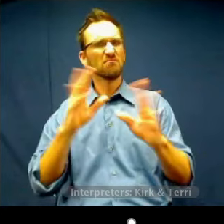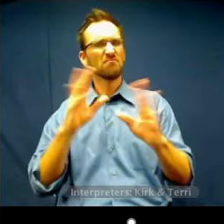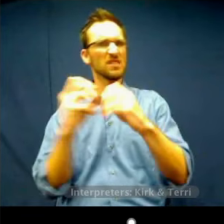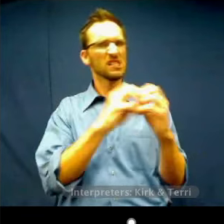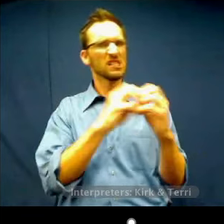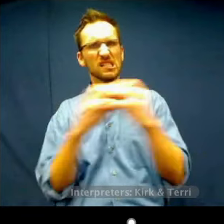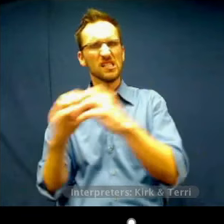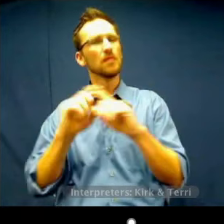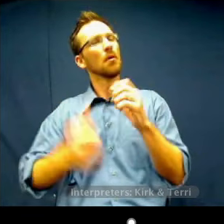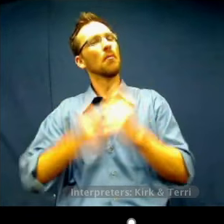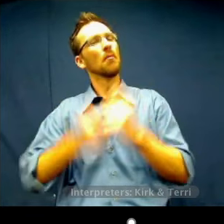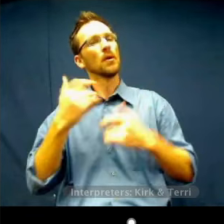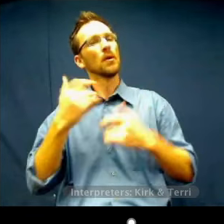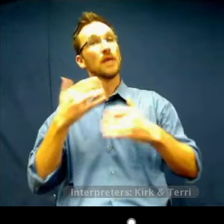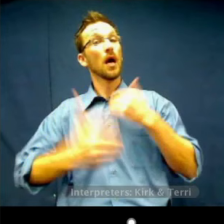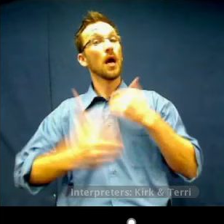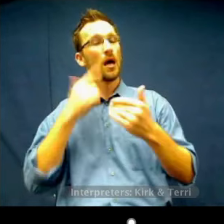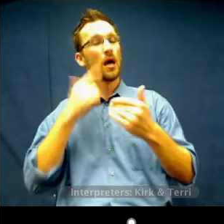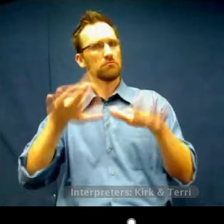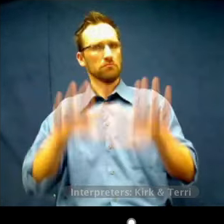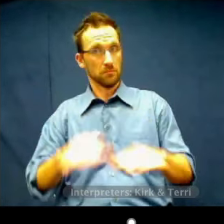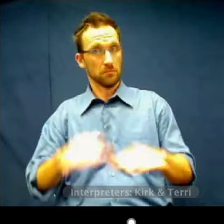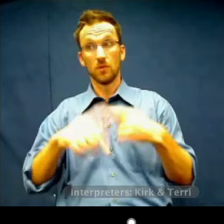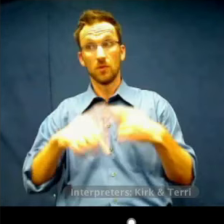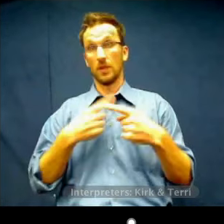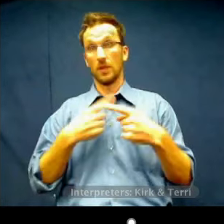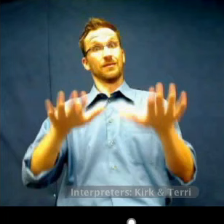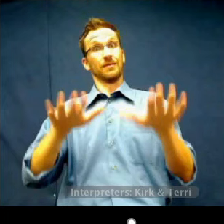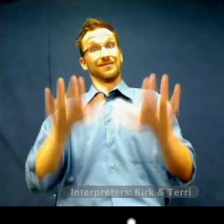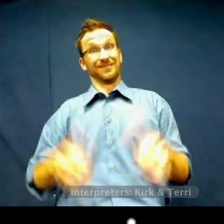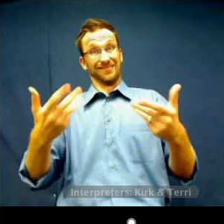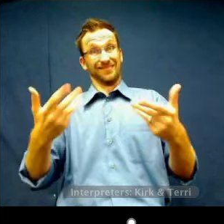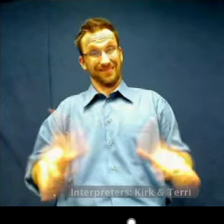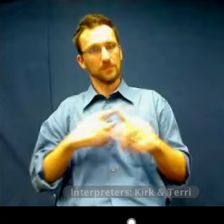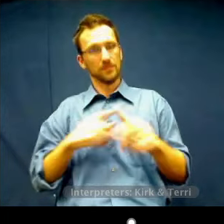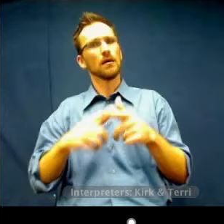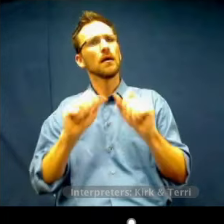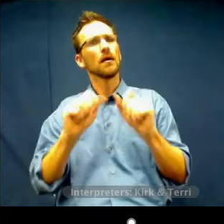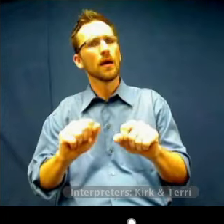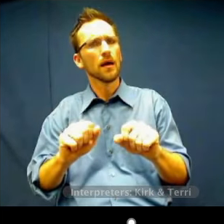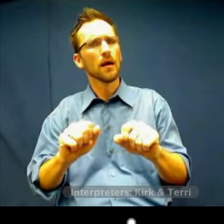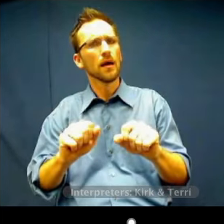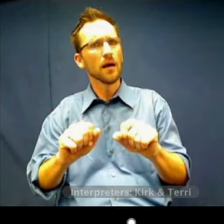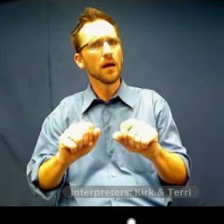they can get to a settlement, then you put it down in a property settlement agreement.